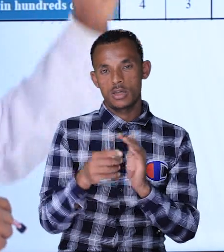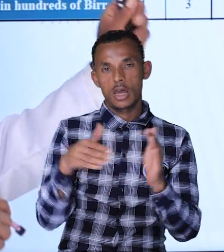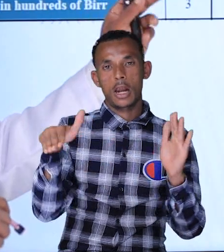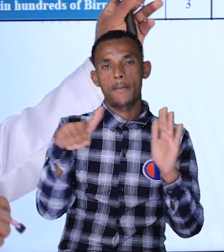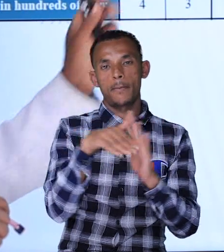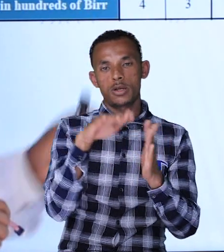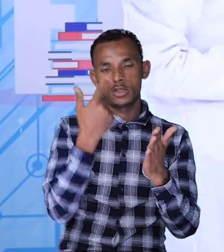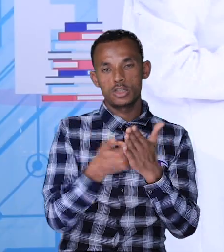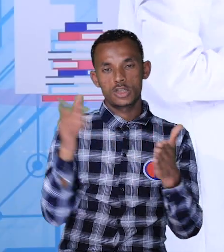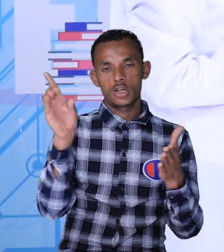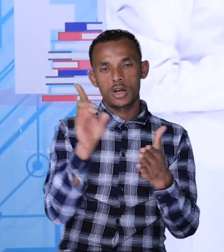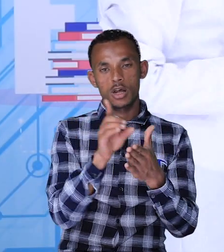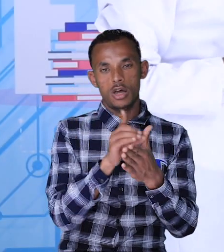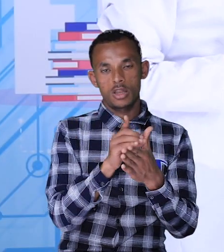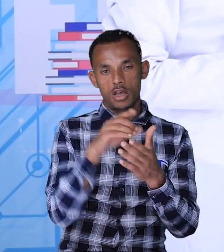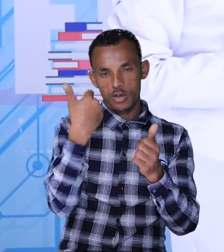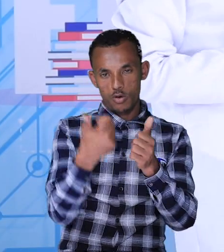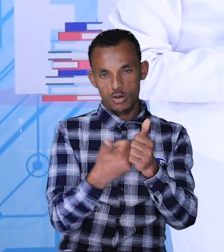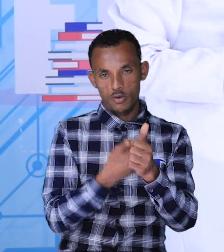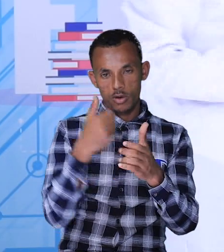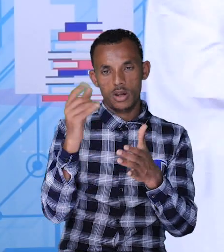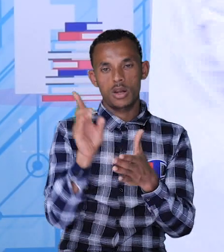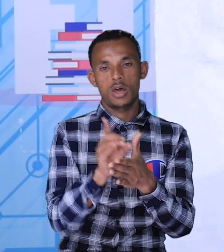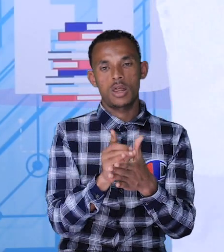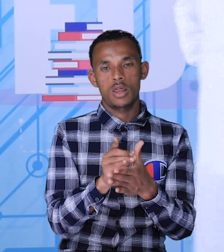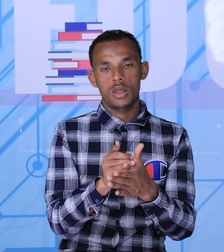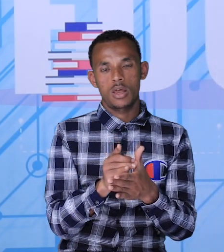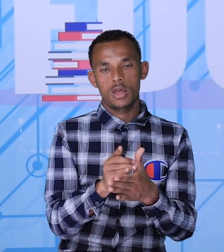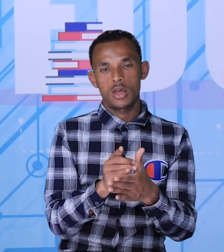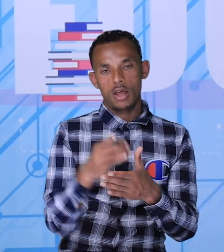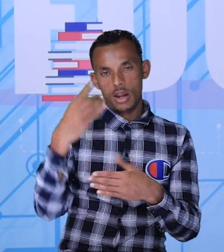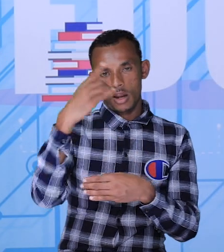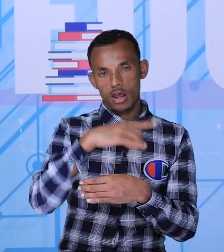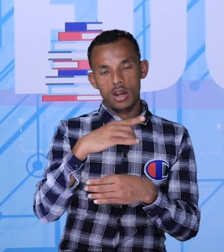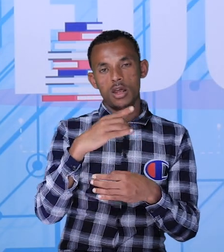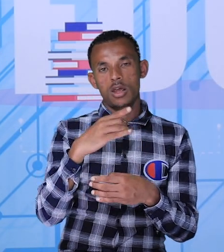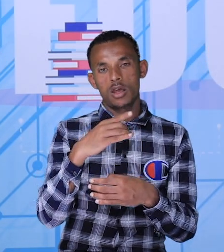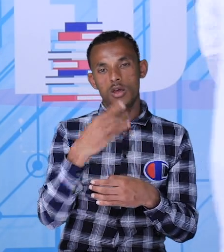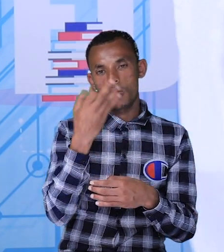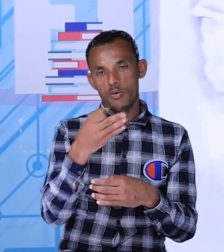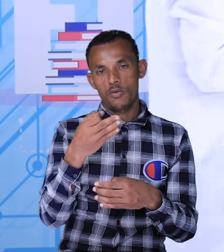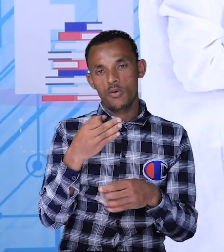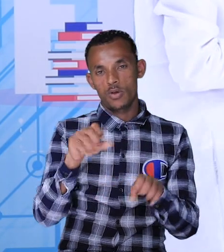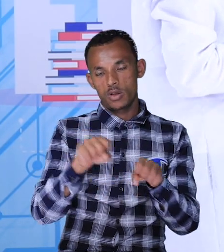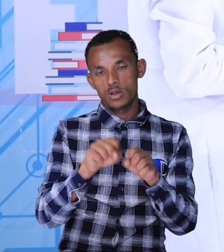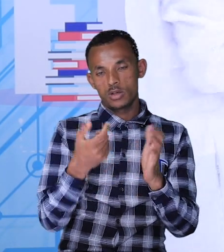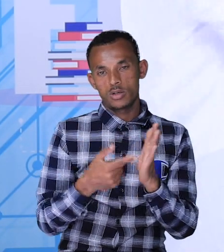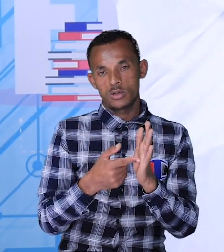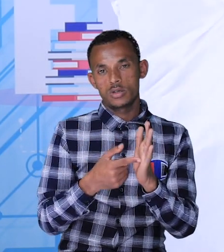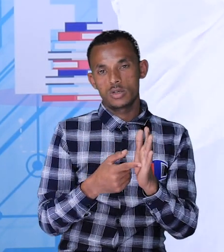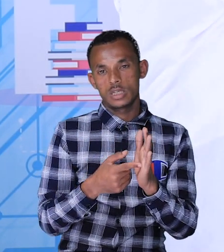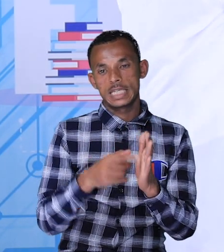Represent this data, and the following data represent the daily sales of a certain shop